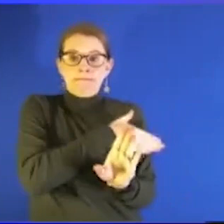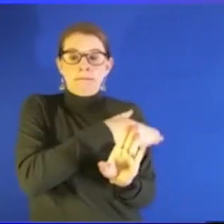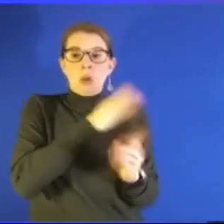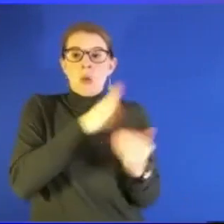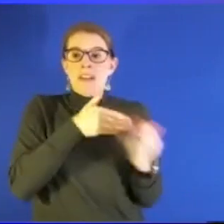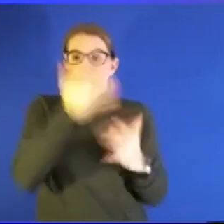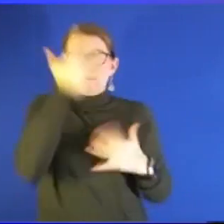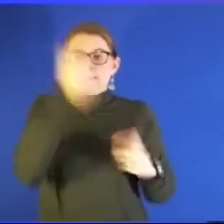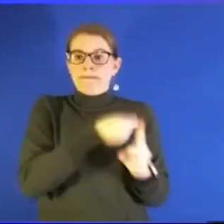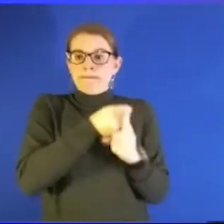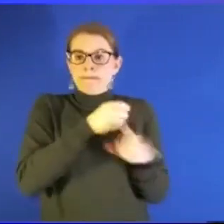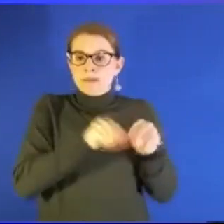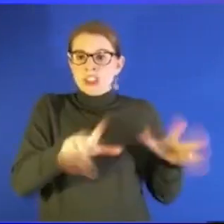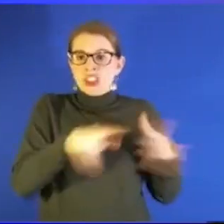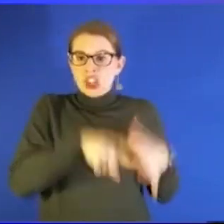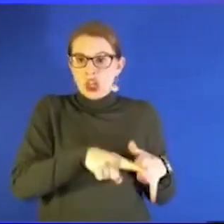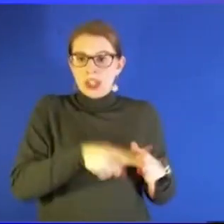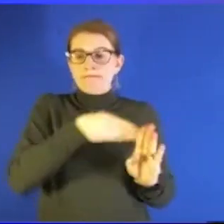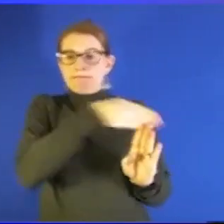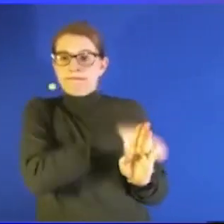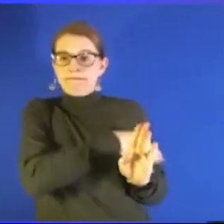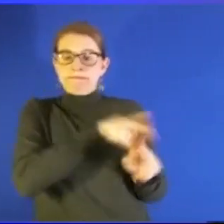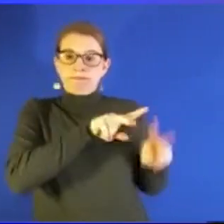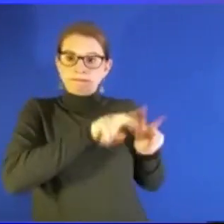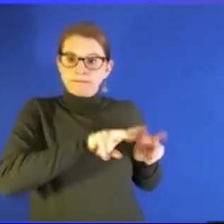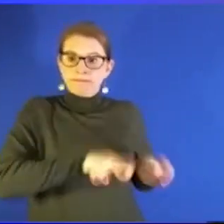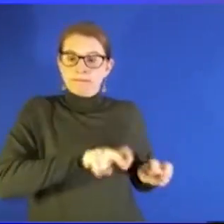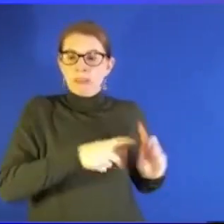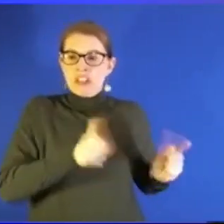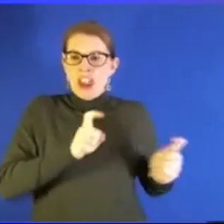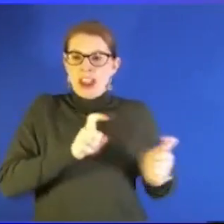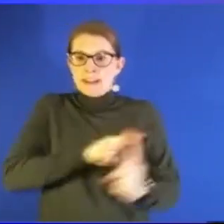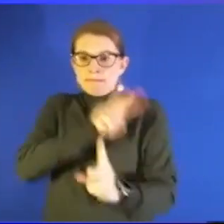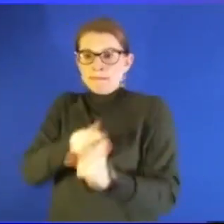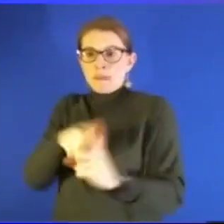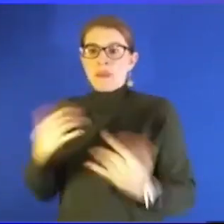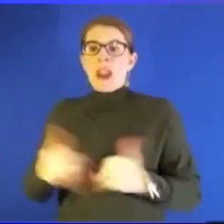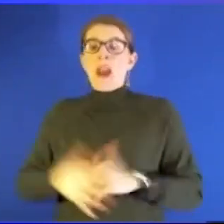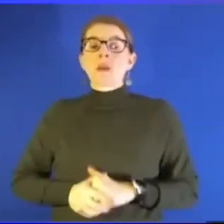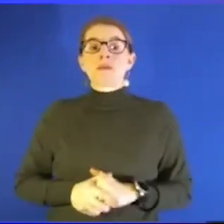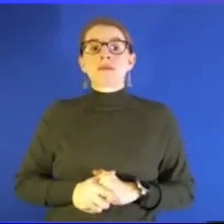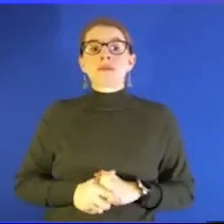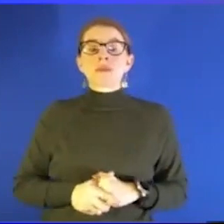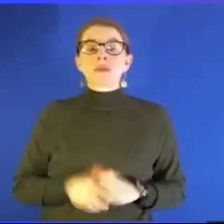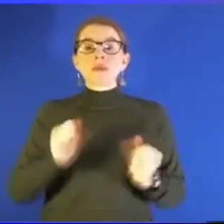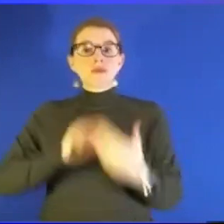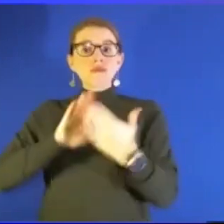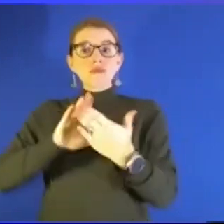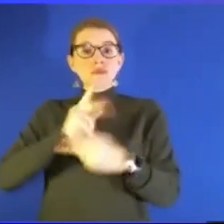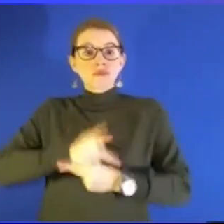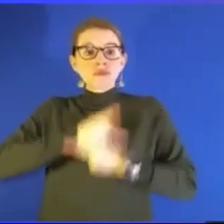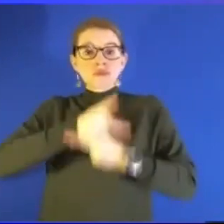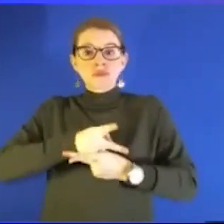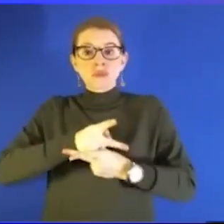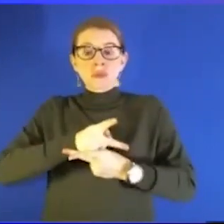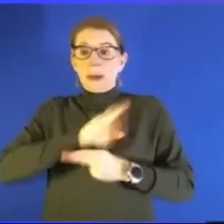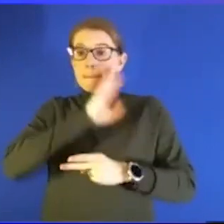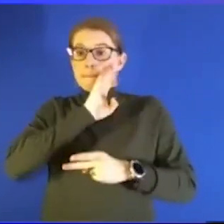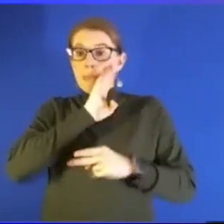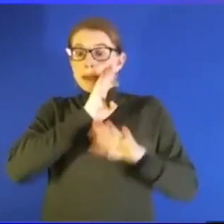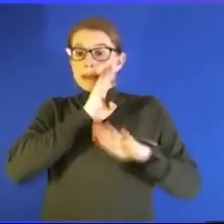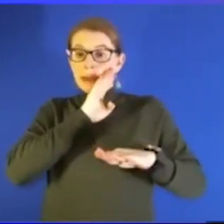those and making updates continuously. So to address the care at the bedside, we're moving